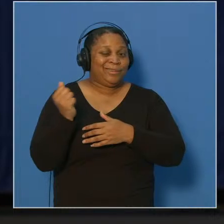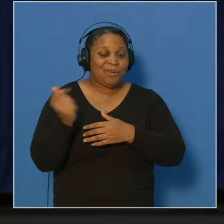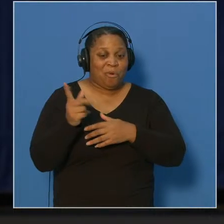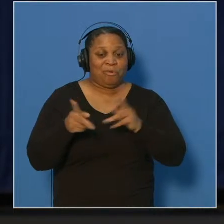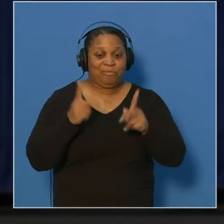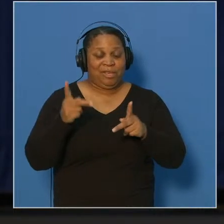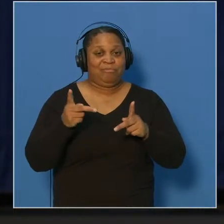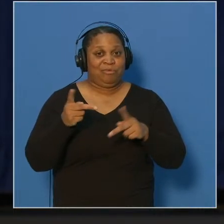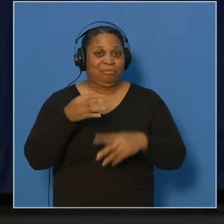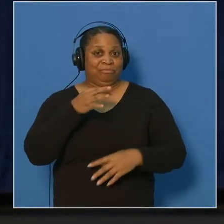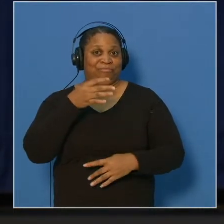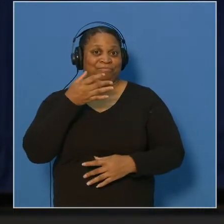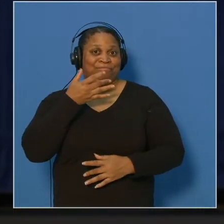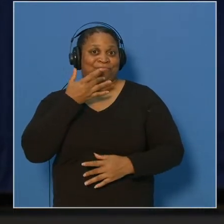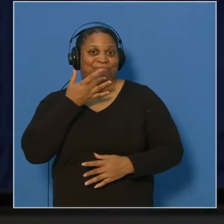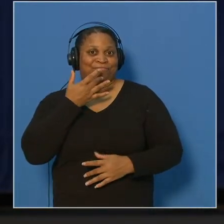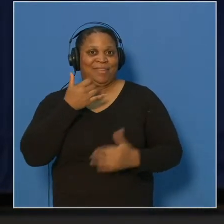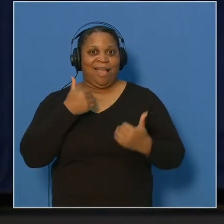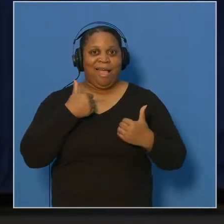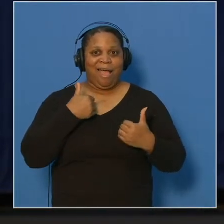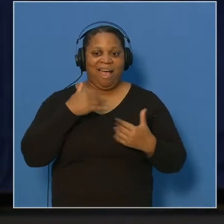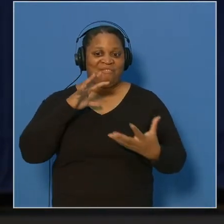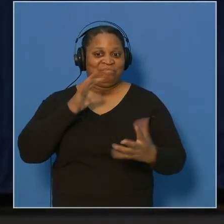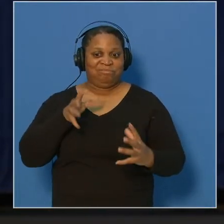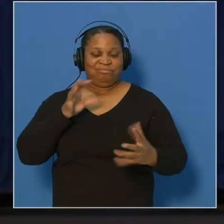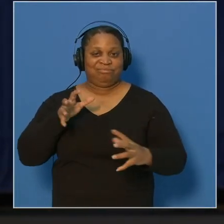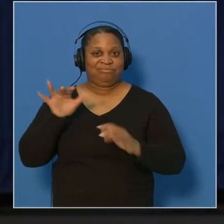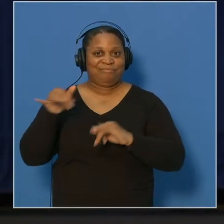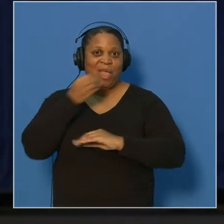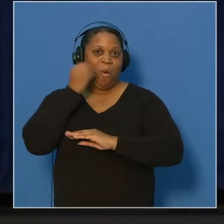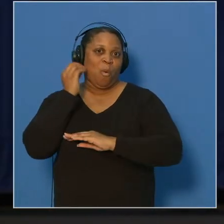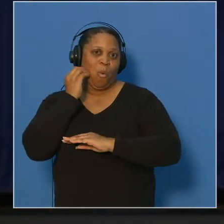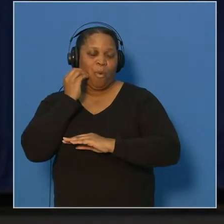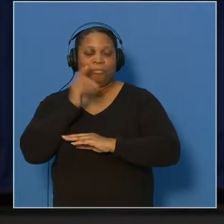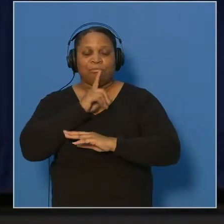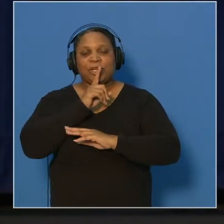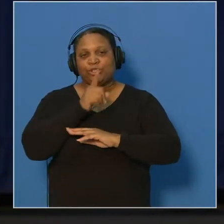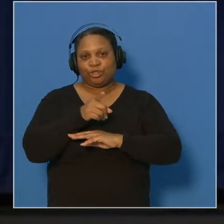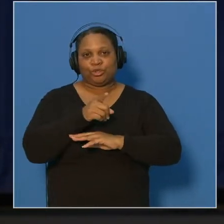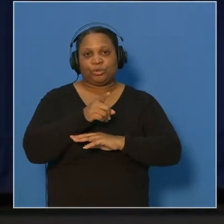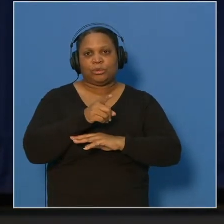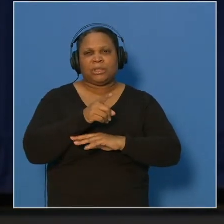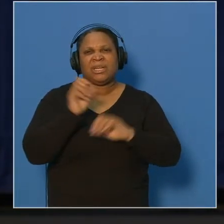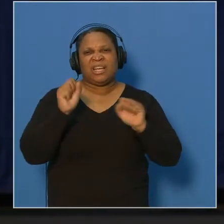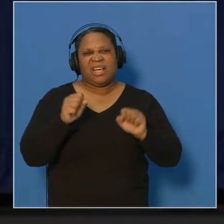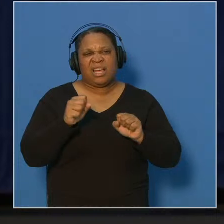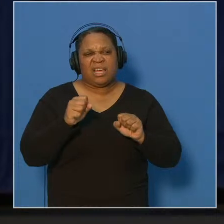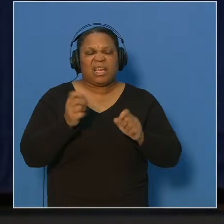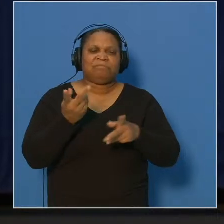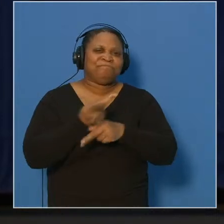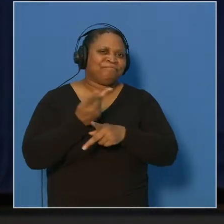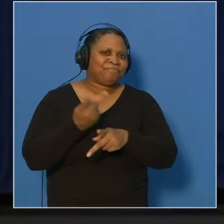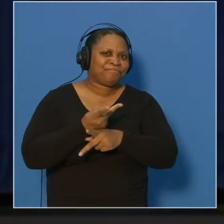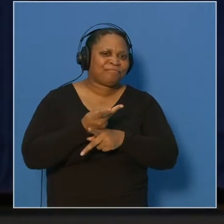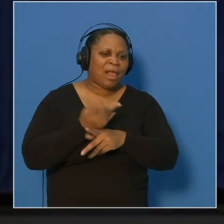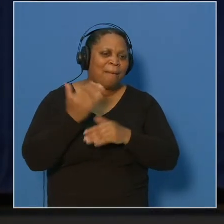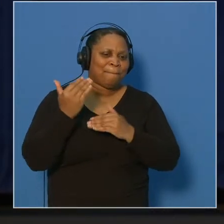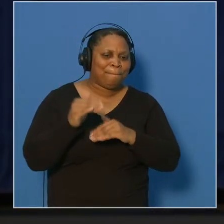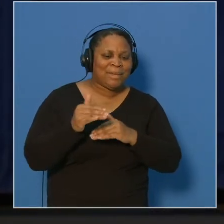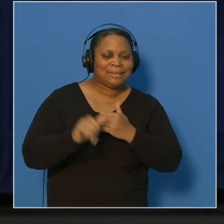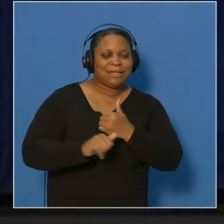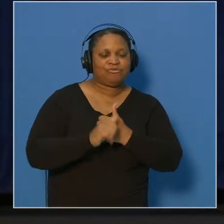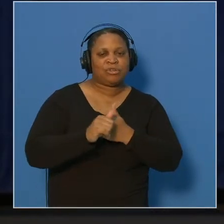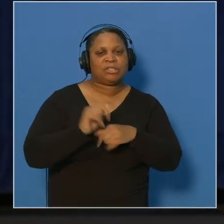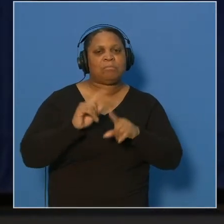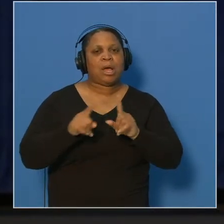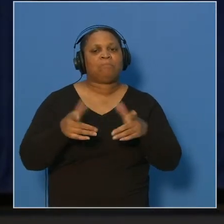Bermuda are privileged to have a washer and dryer in their house, and we're going to make sure that we can find a way that minimizes the risk but